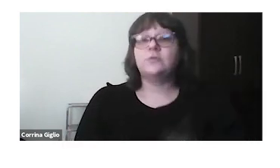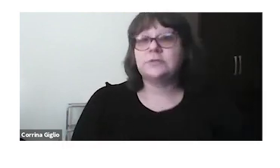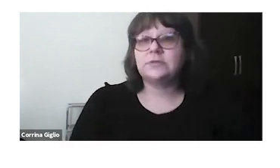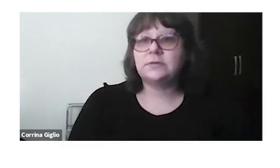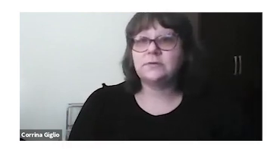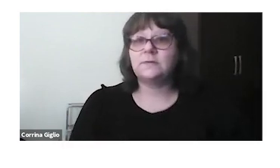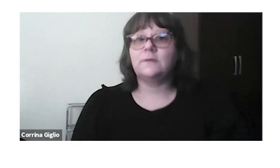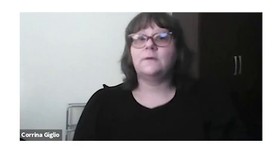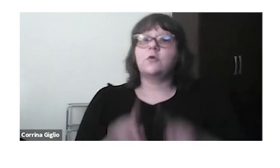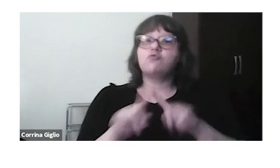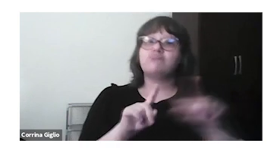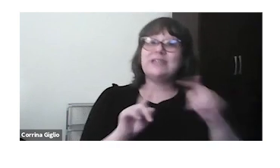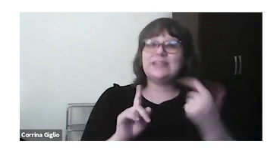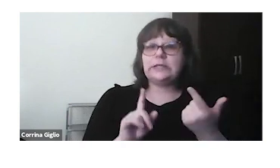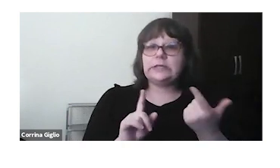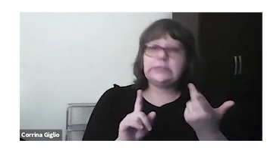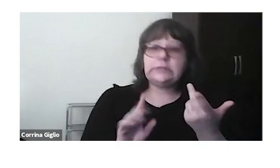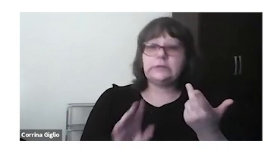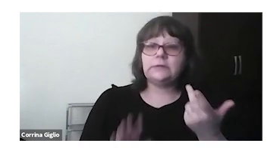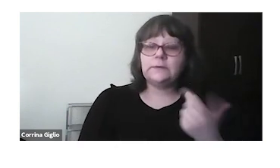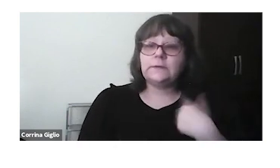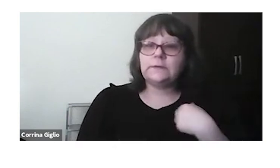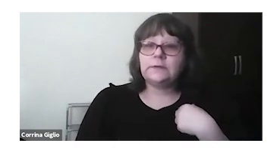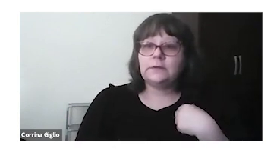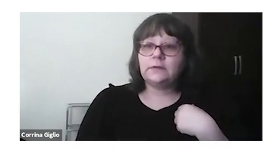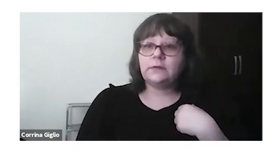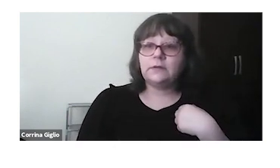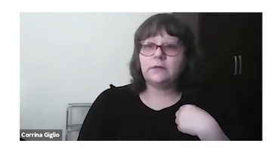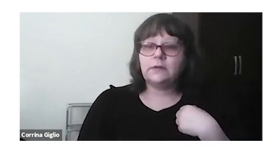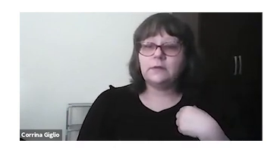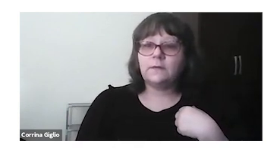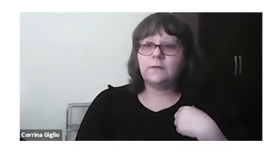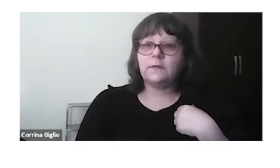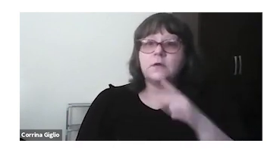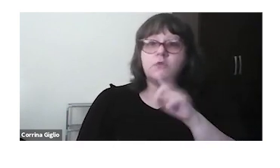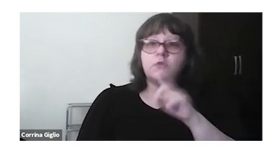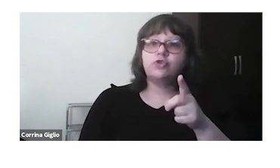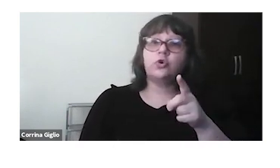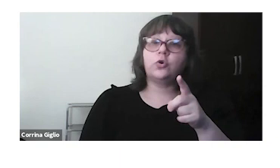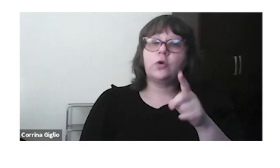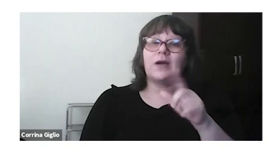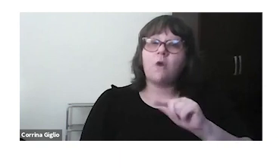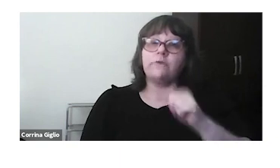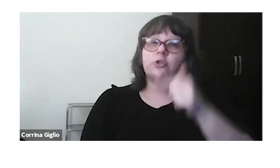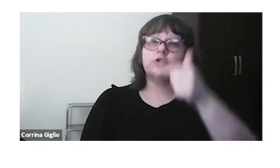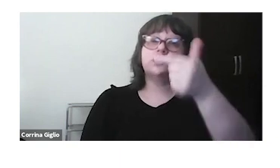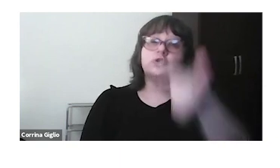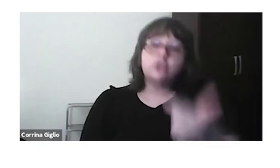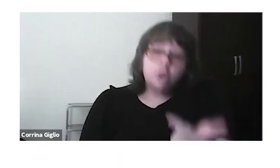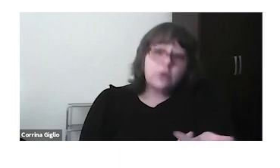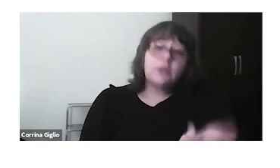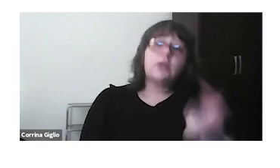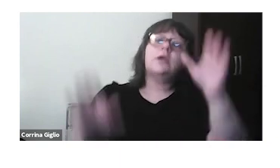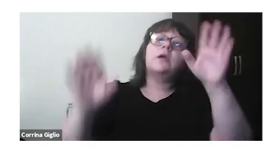is weaponized against calls for diversity, actually, because what we're calling for is like a true sort of overturning of the way the fashion